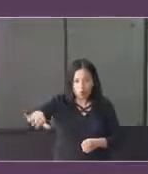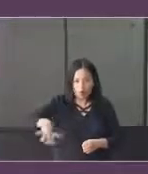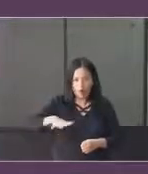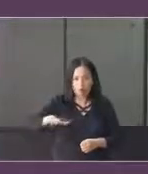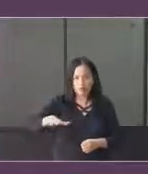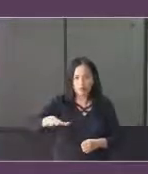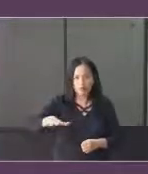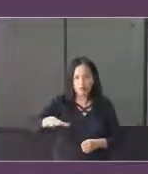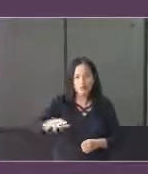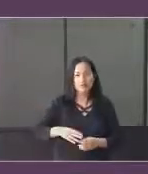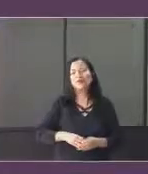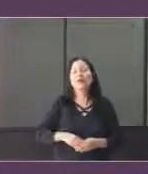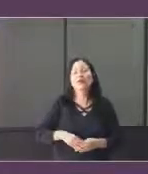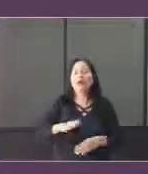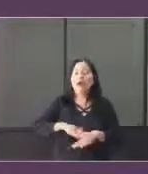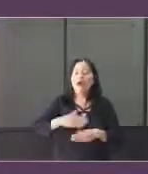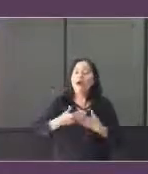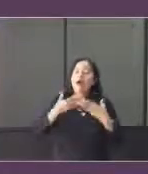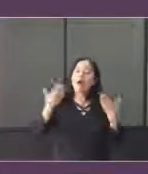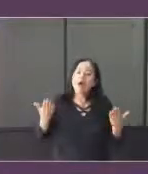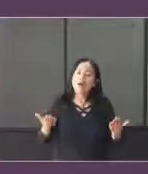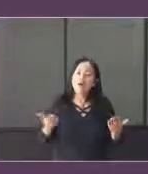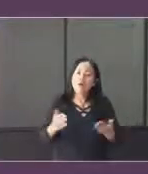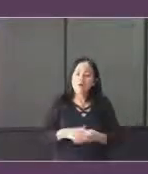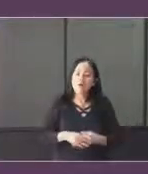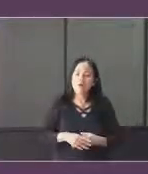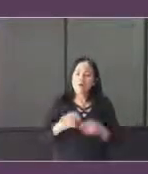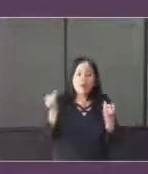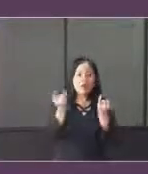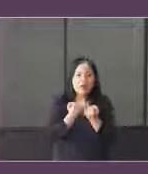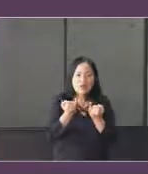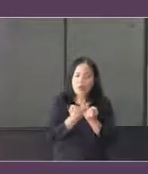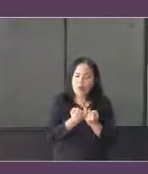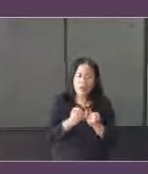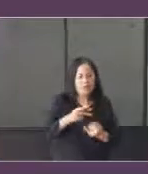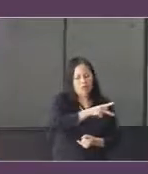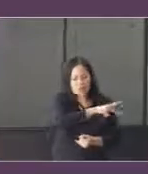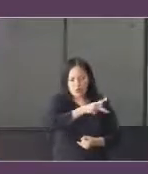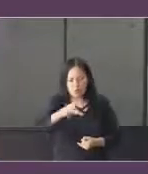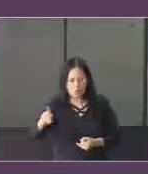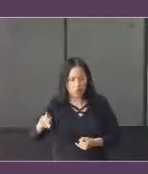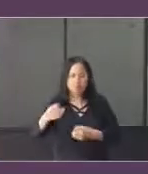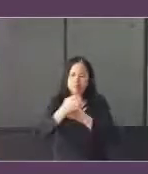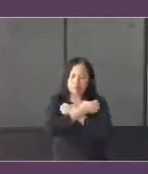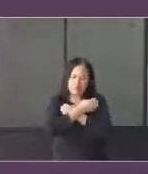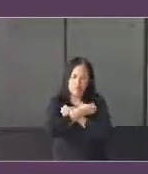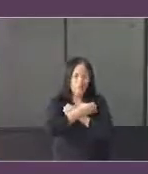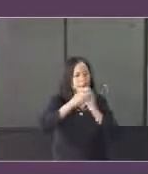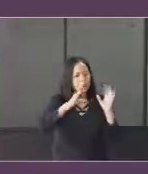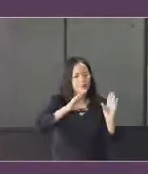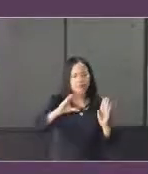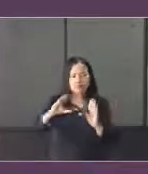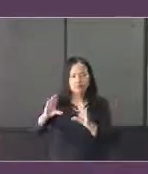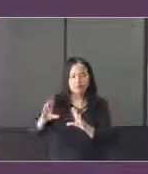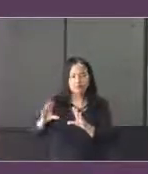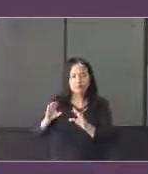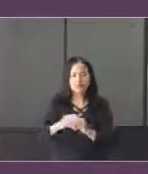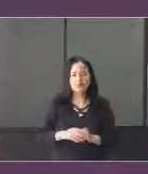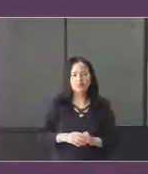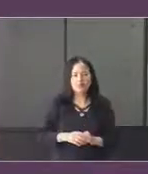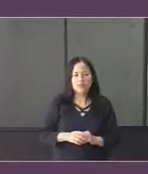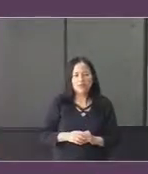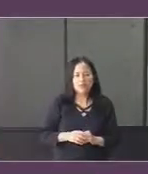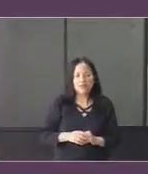women, but in addition to Comunas Mujeres, they go also to